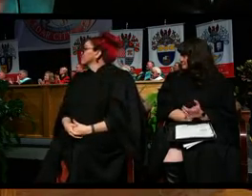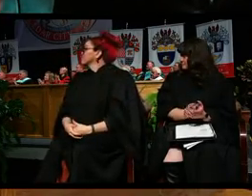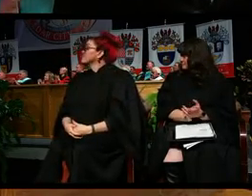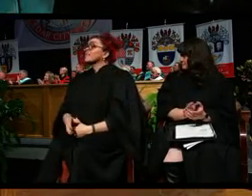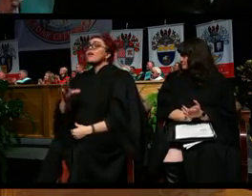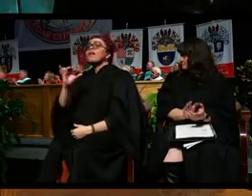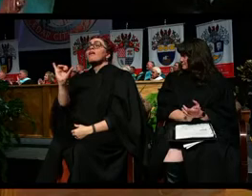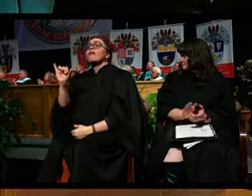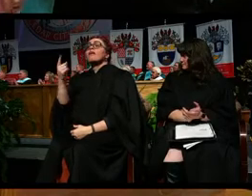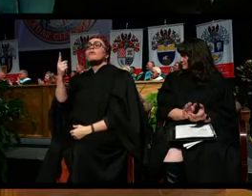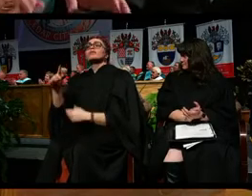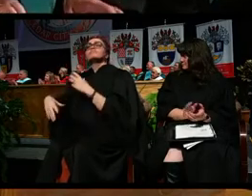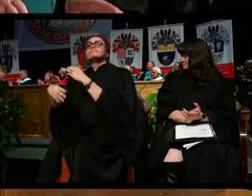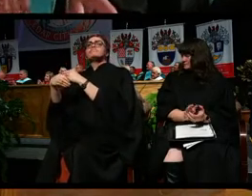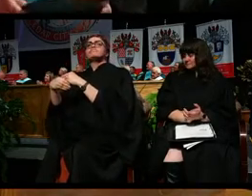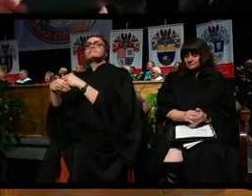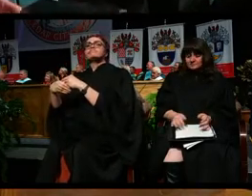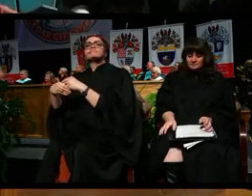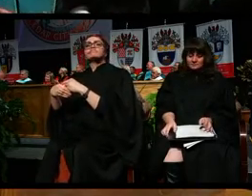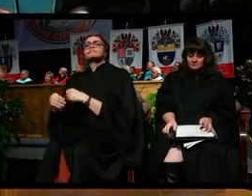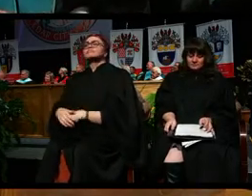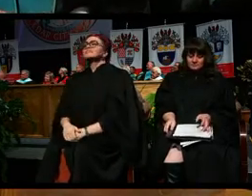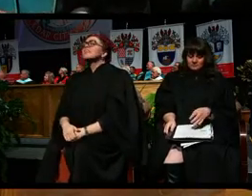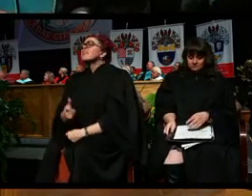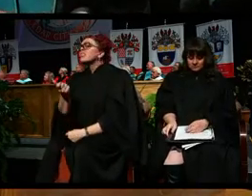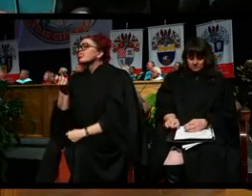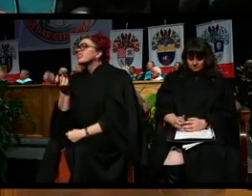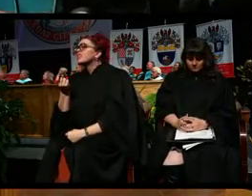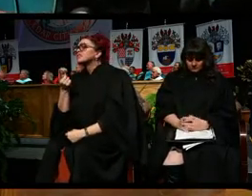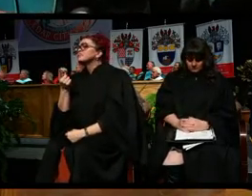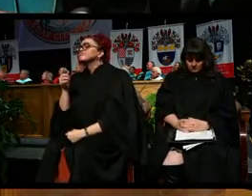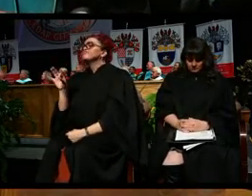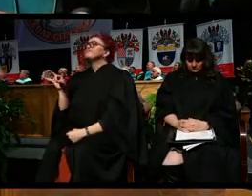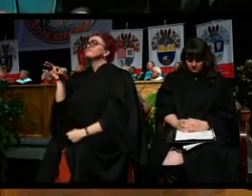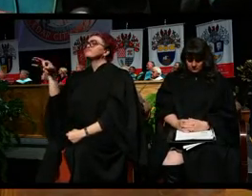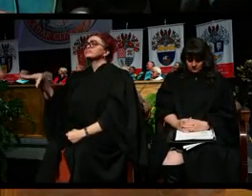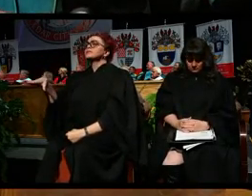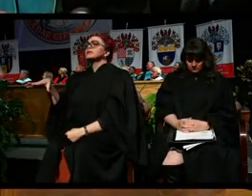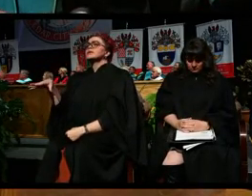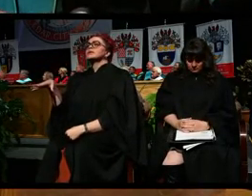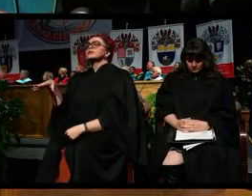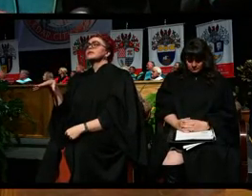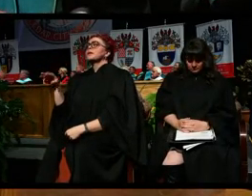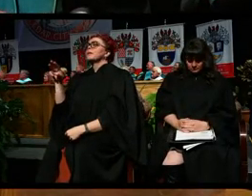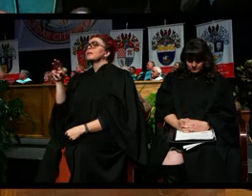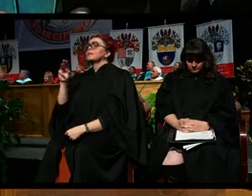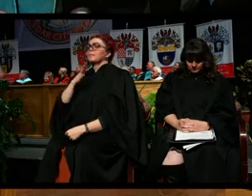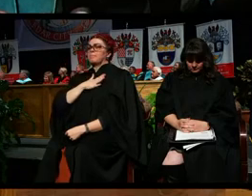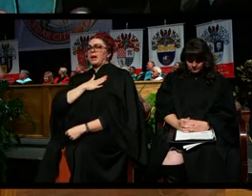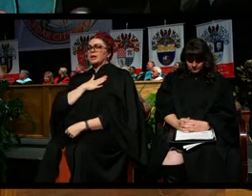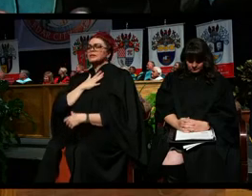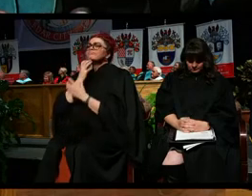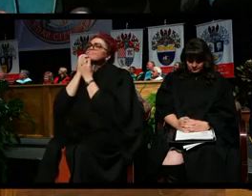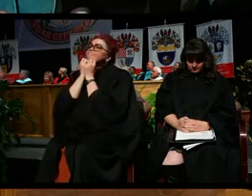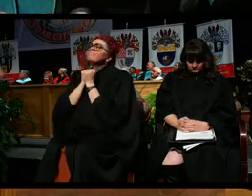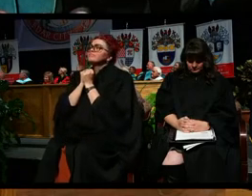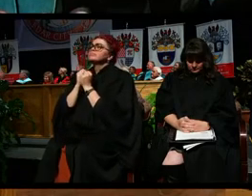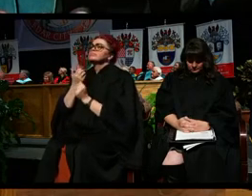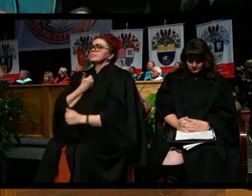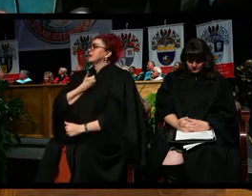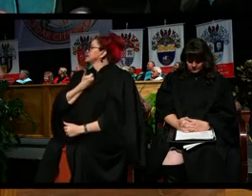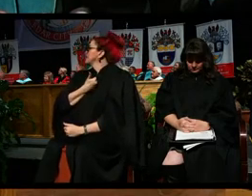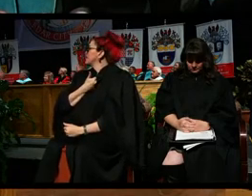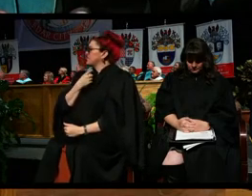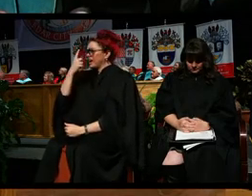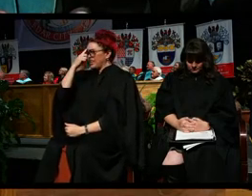And one last thing, a little token of memorabilia that I own that's very dear to me. On, I